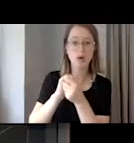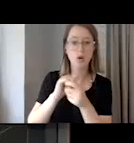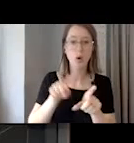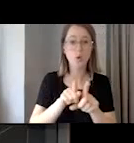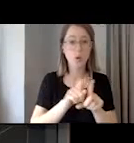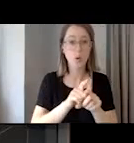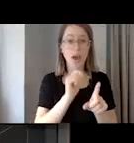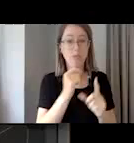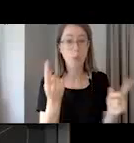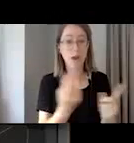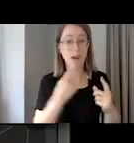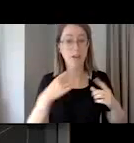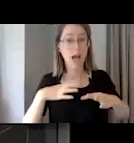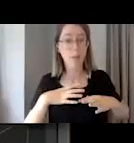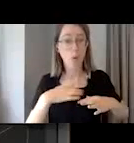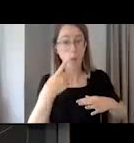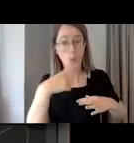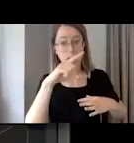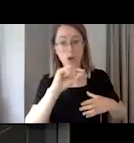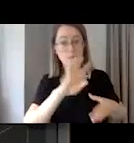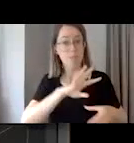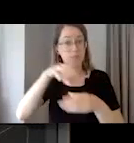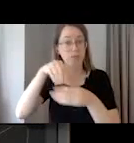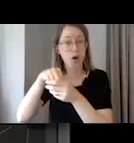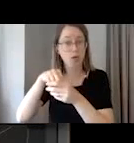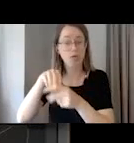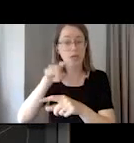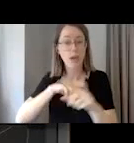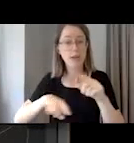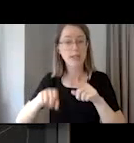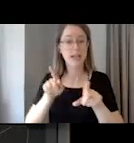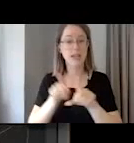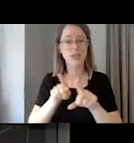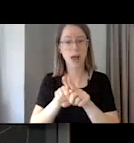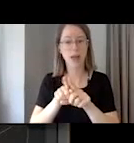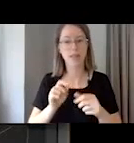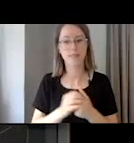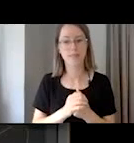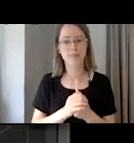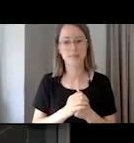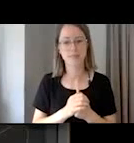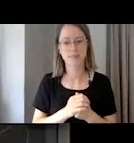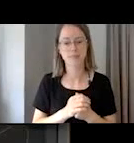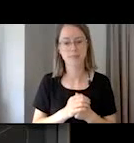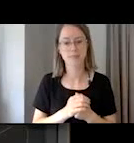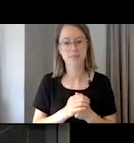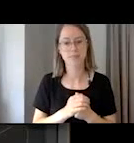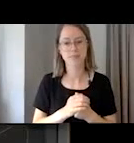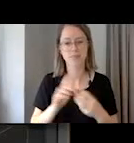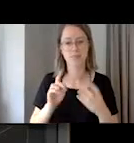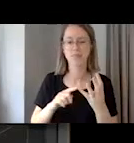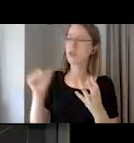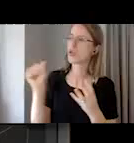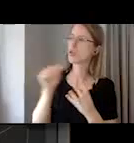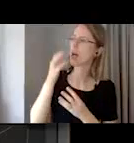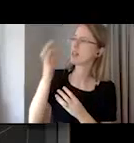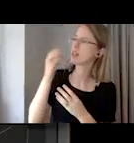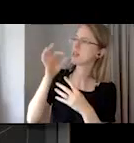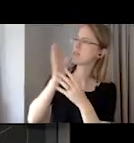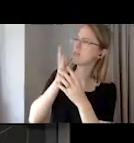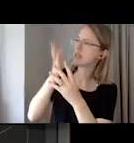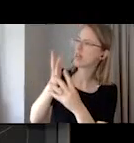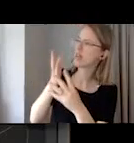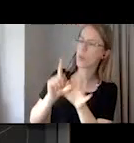agreeable, it sounds like they are, offer a chance for her to speak to us. And then it should ask some very specific questions about